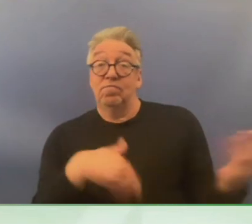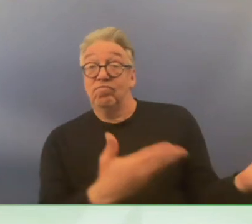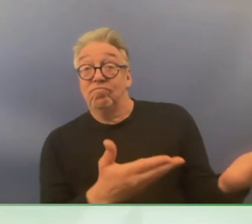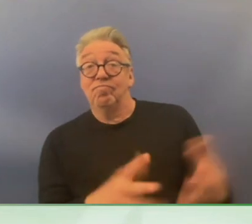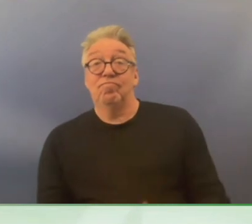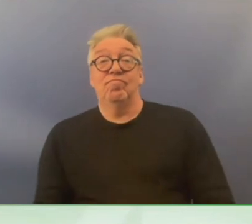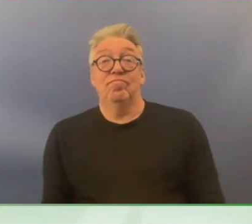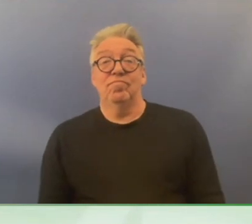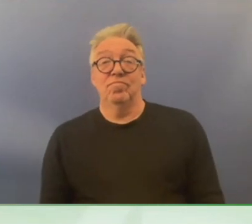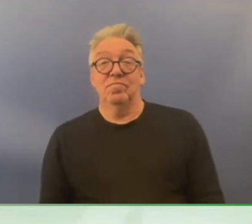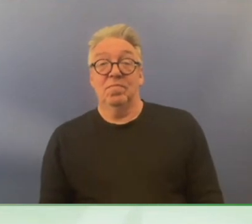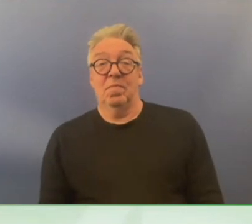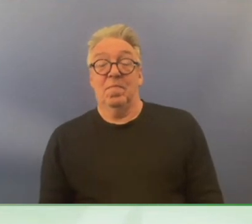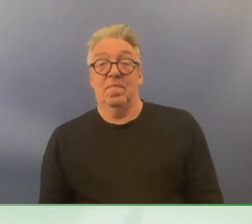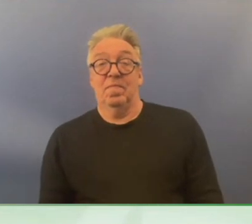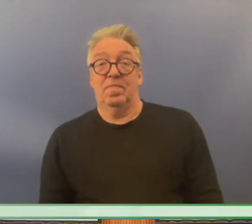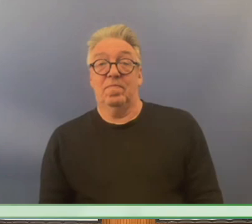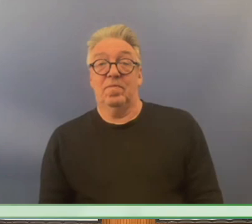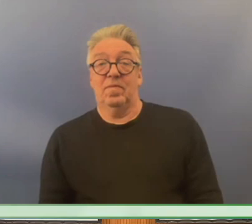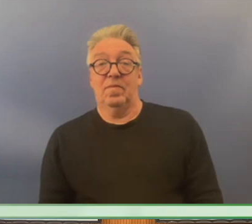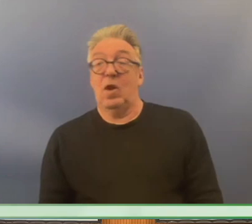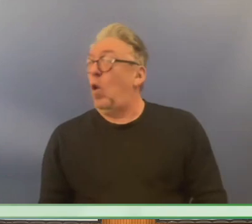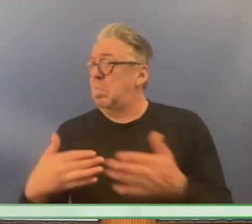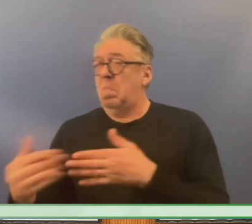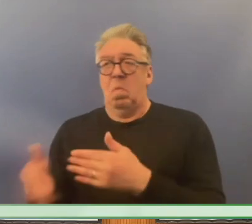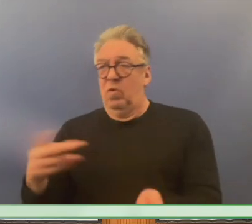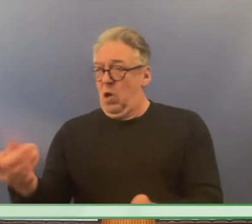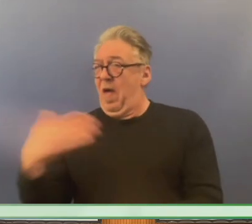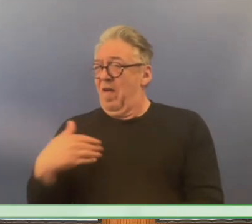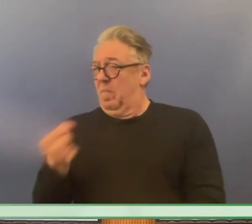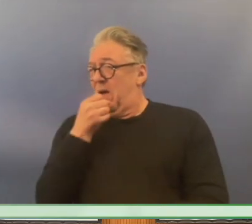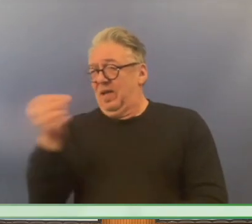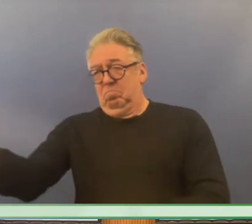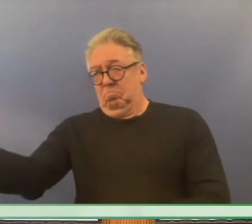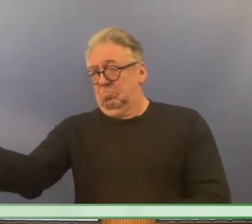Okay. Whatever you're comfortable with, and you have a mic.